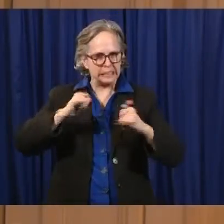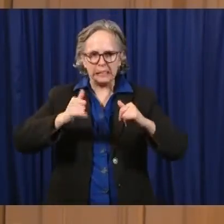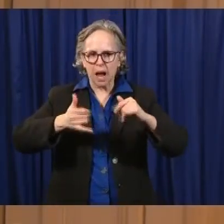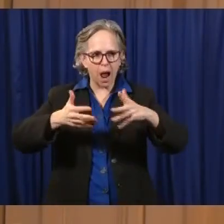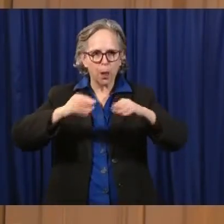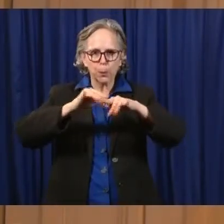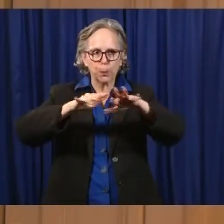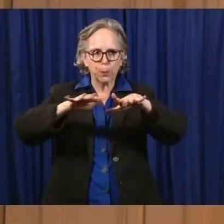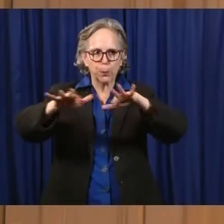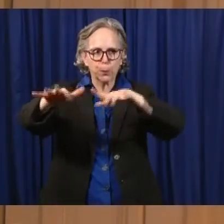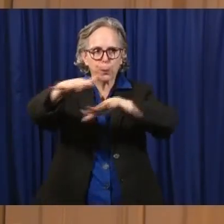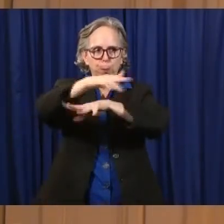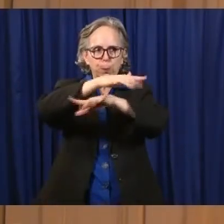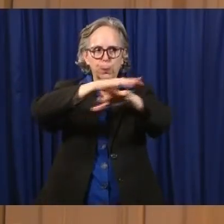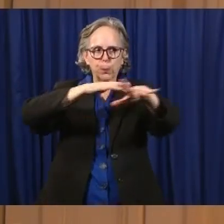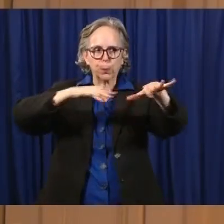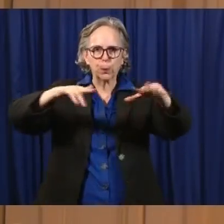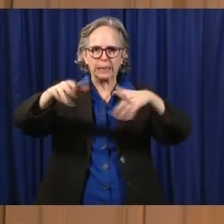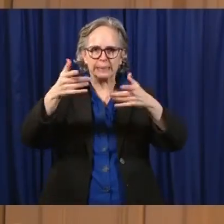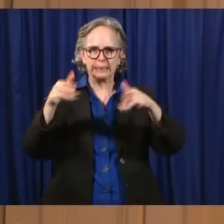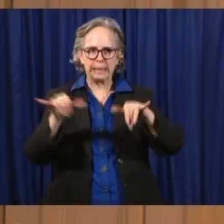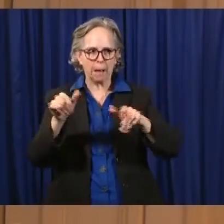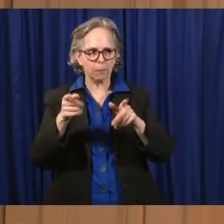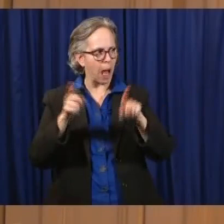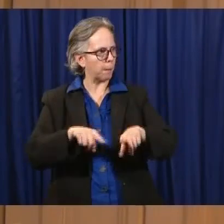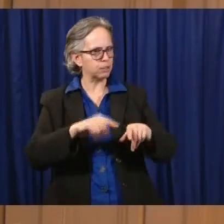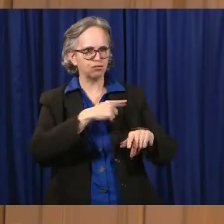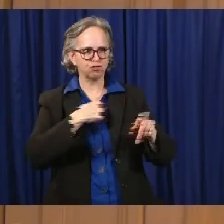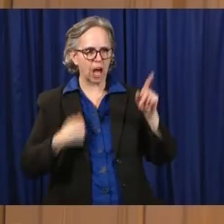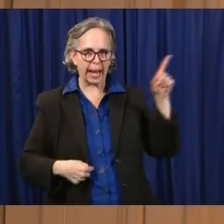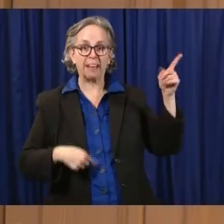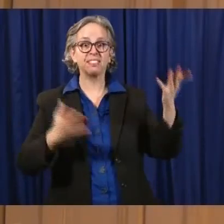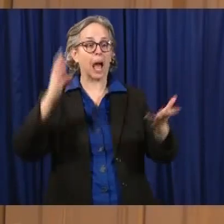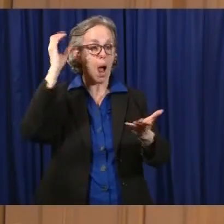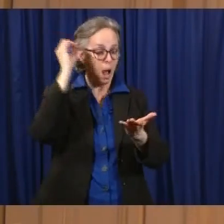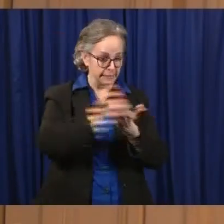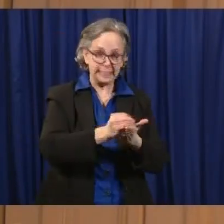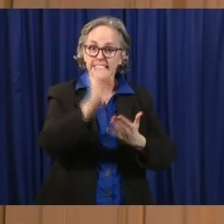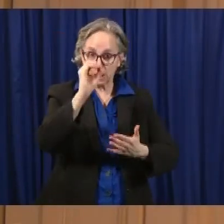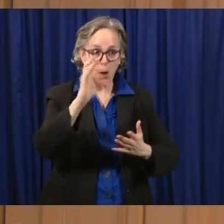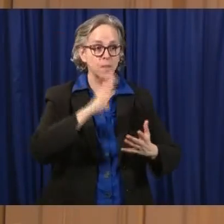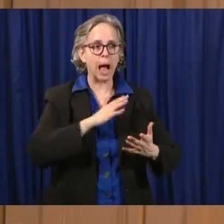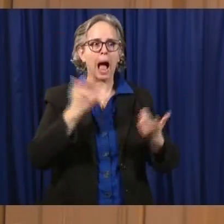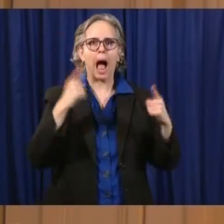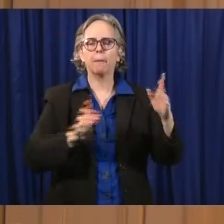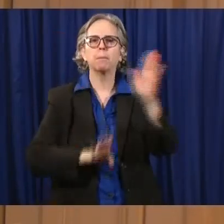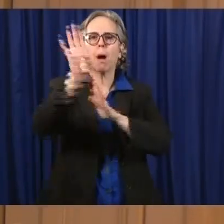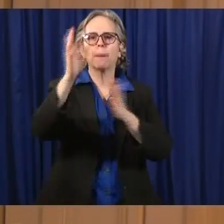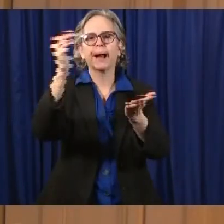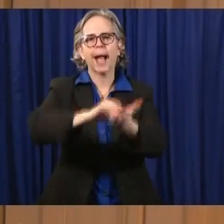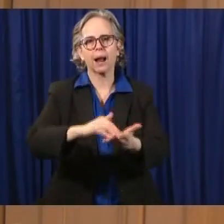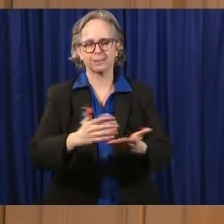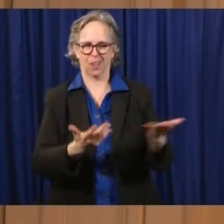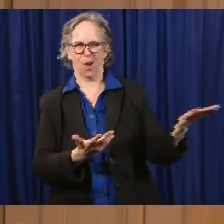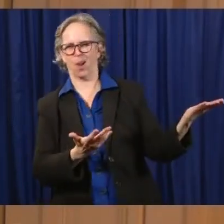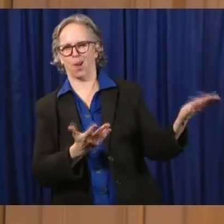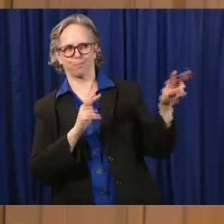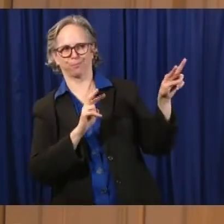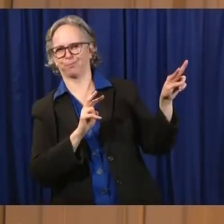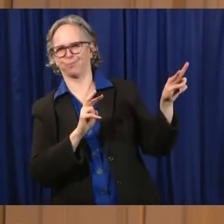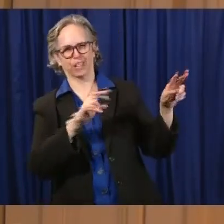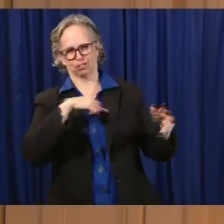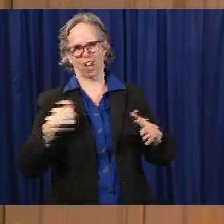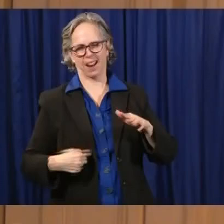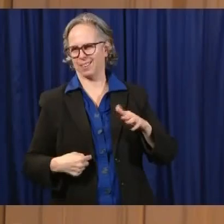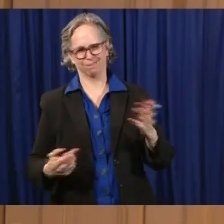uptick. What I am building right now is the ability to have the best numbers possible, and it's been very hard. We still